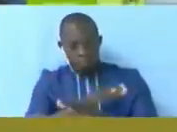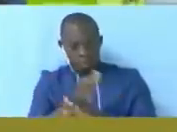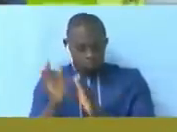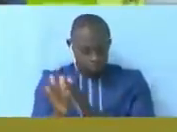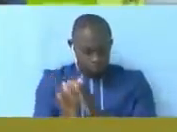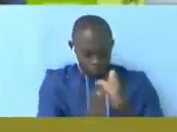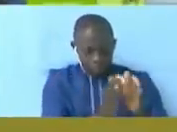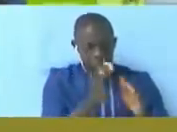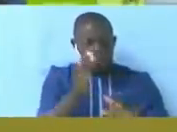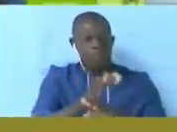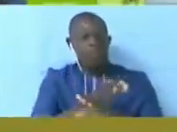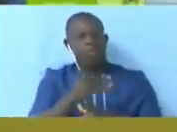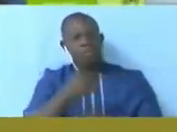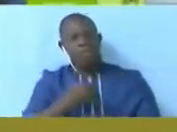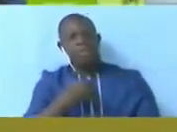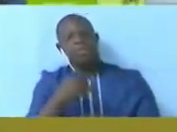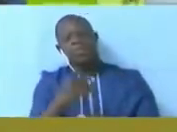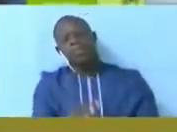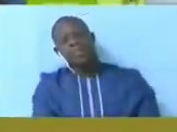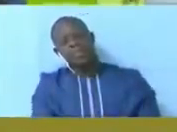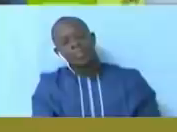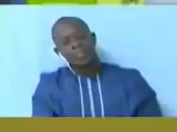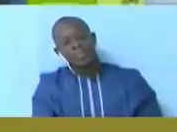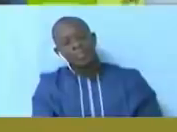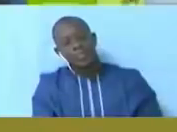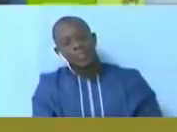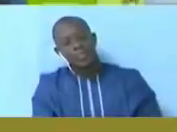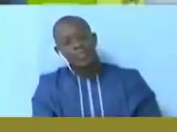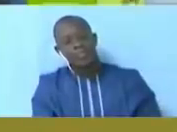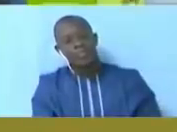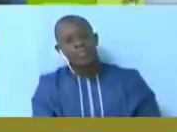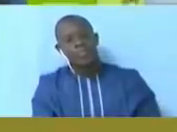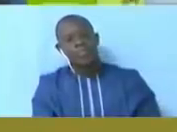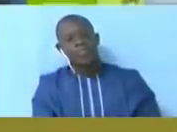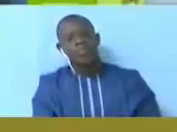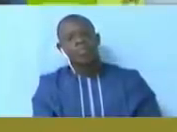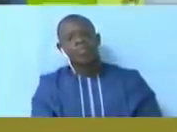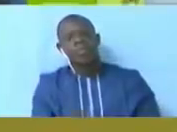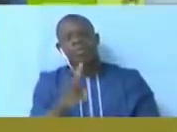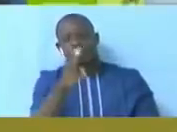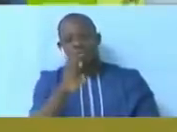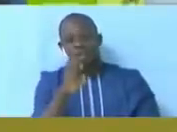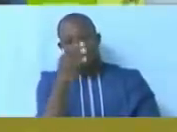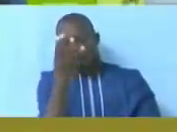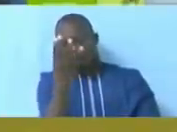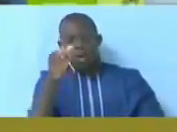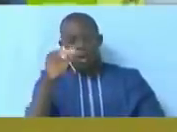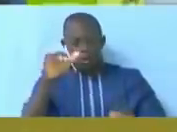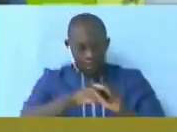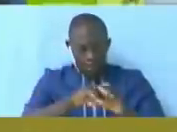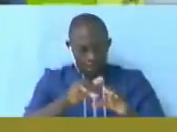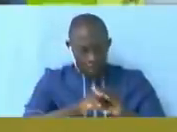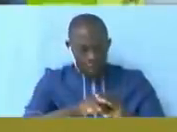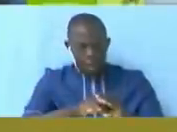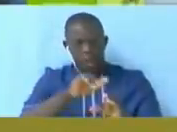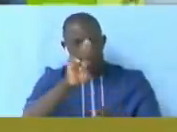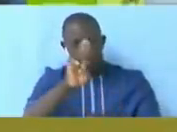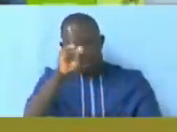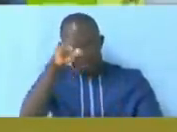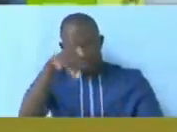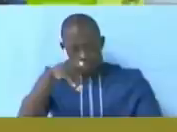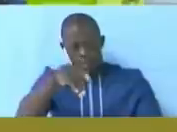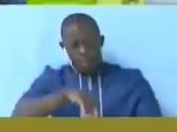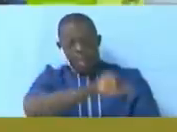la molu, inatawole londi nyati lingula. 24 members of the UDP and the United Democratic Party was also